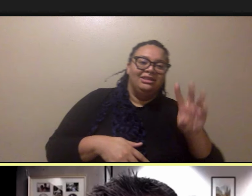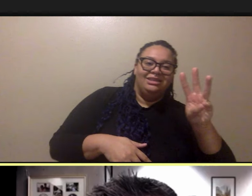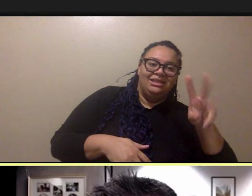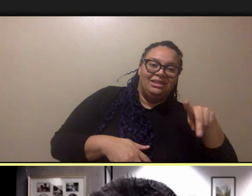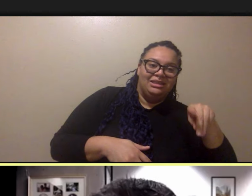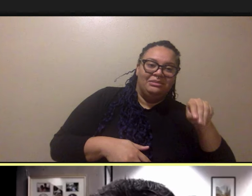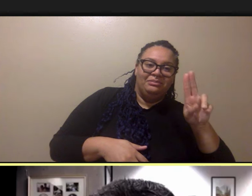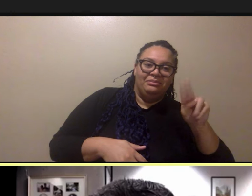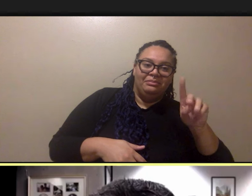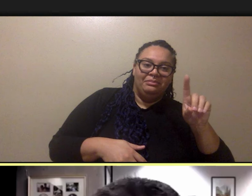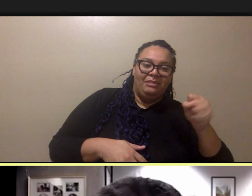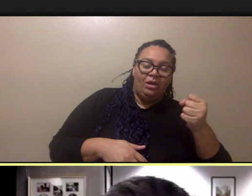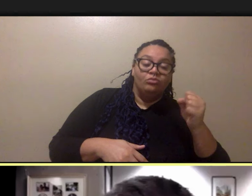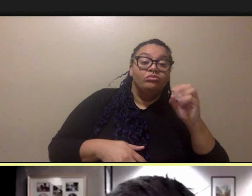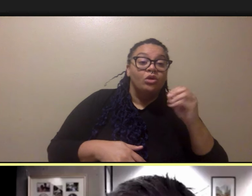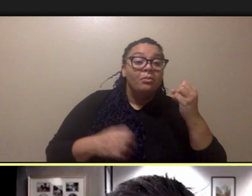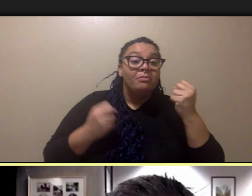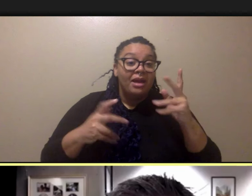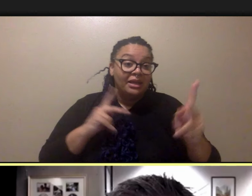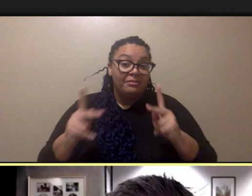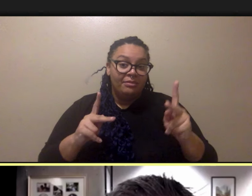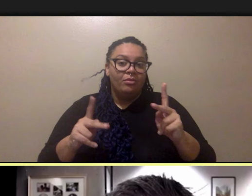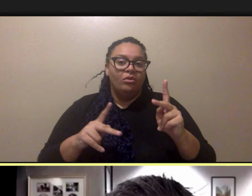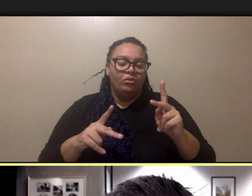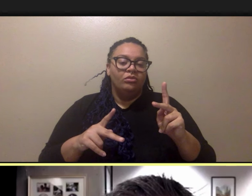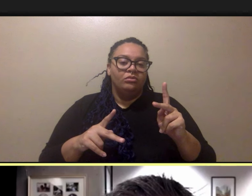employed servants.